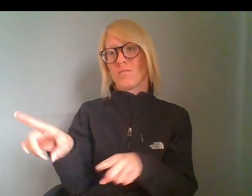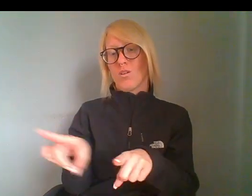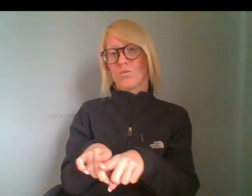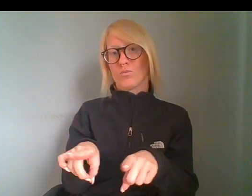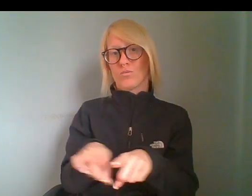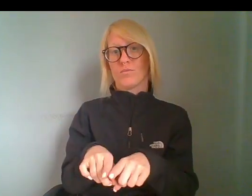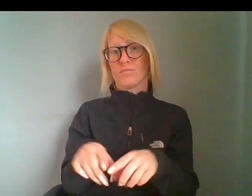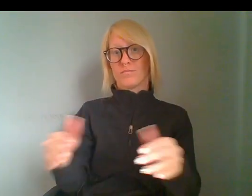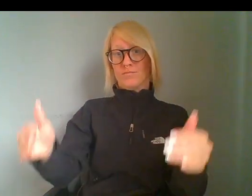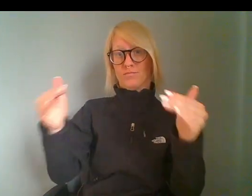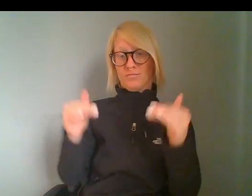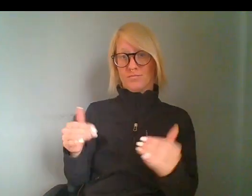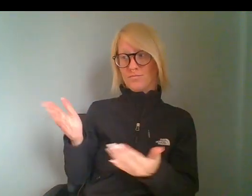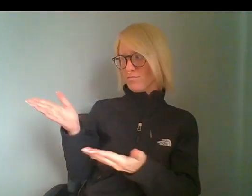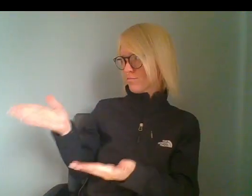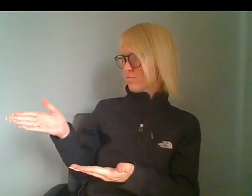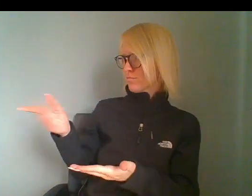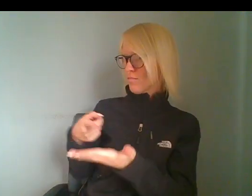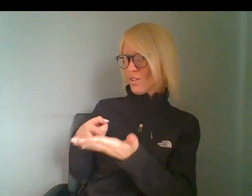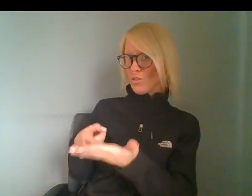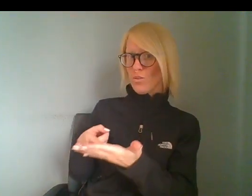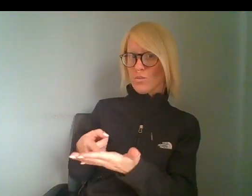Okay, just to show you this is an older